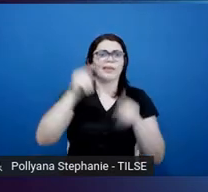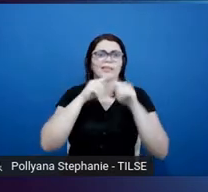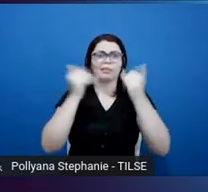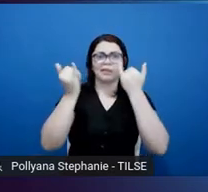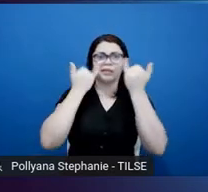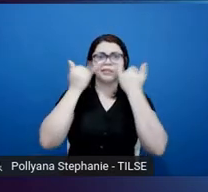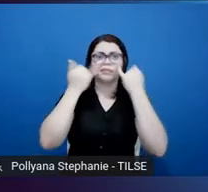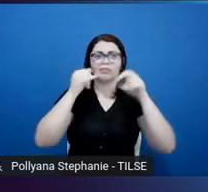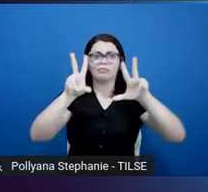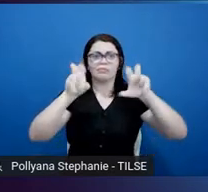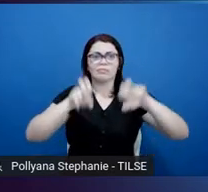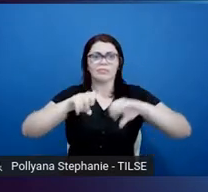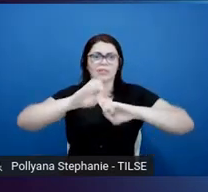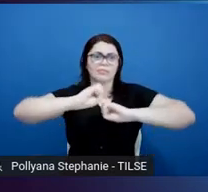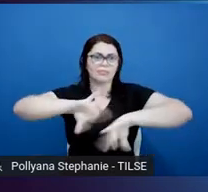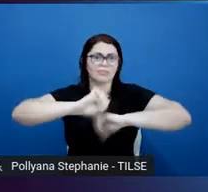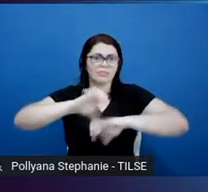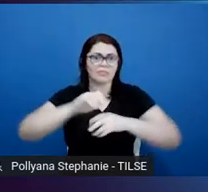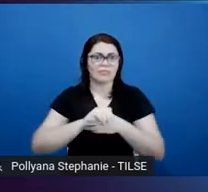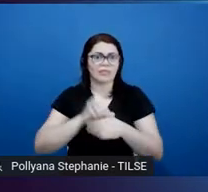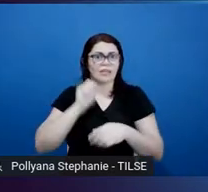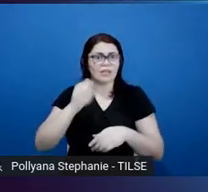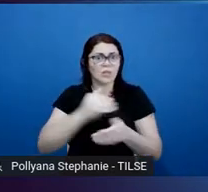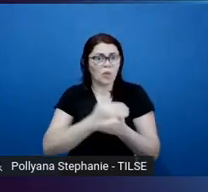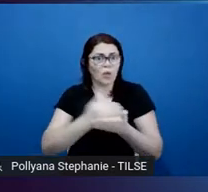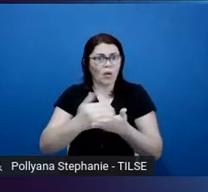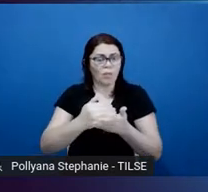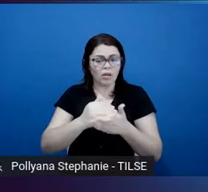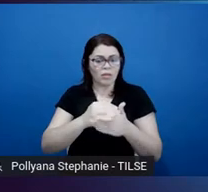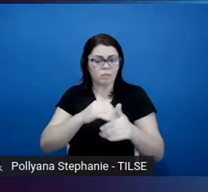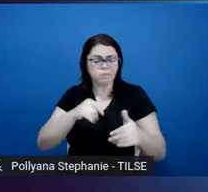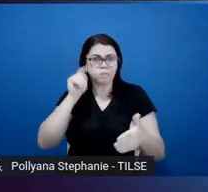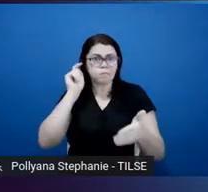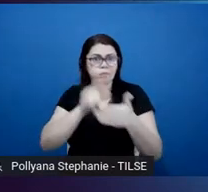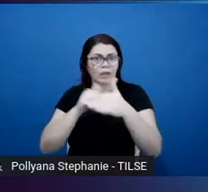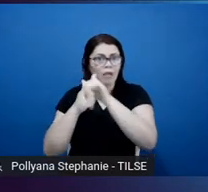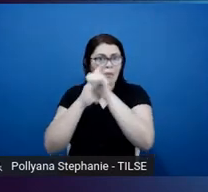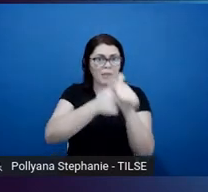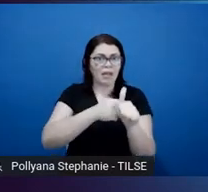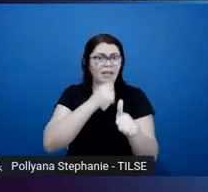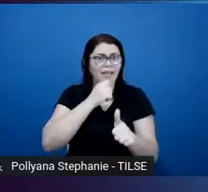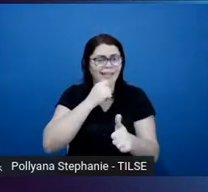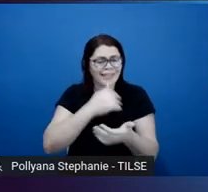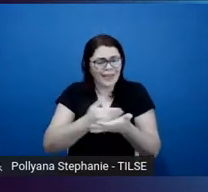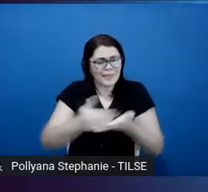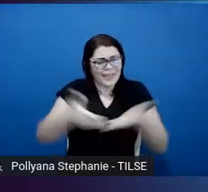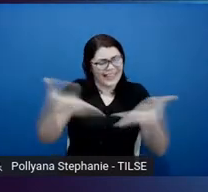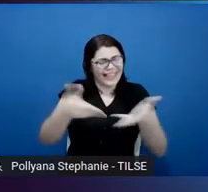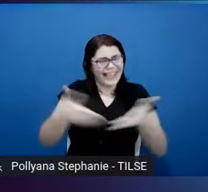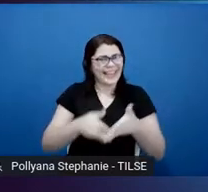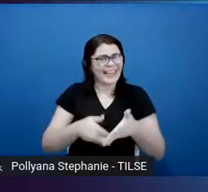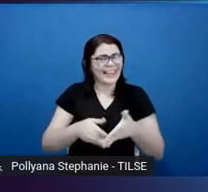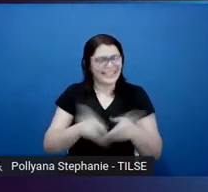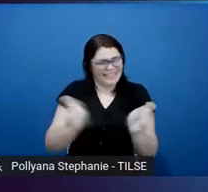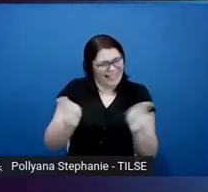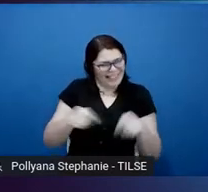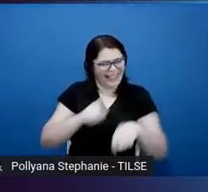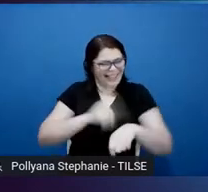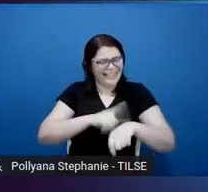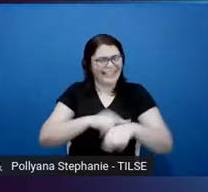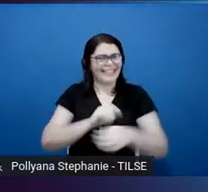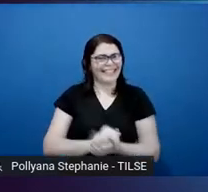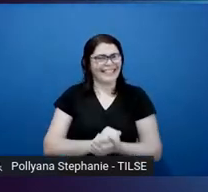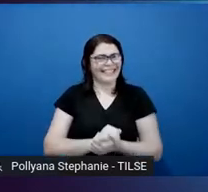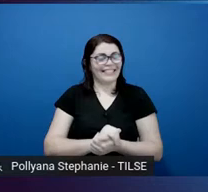teaching. So if you haven't started following us yet, you can do so now. It's never too late. I would like